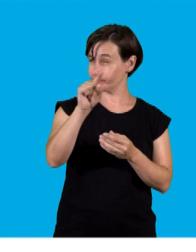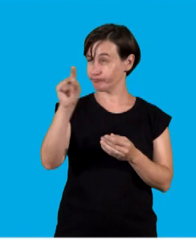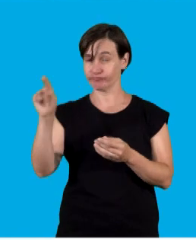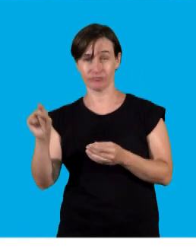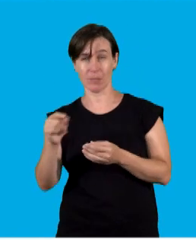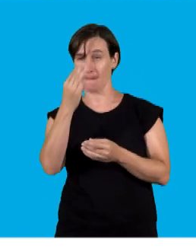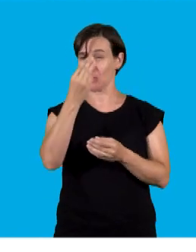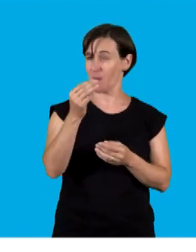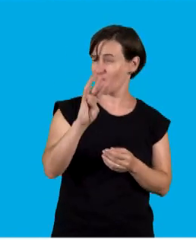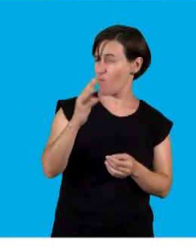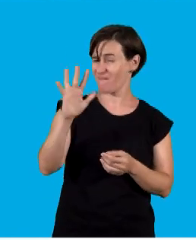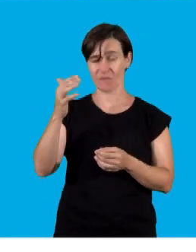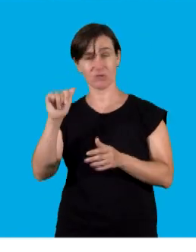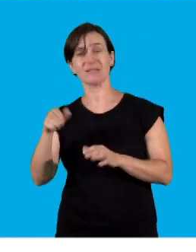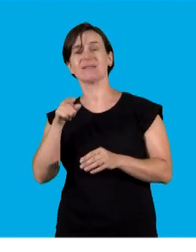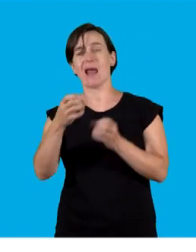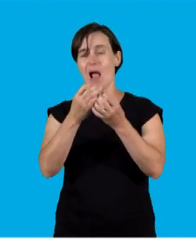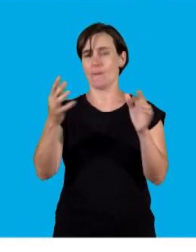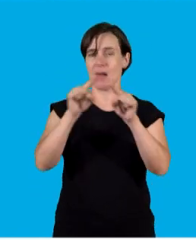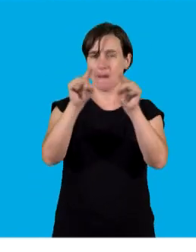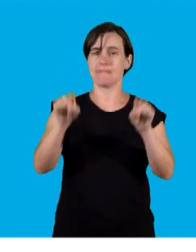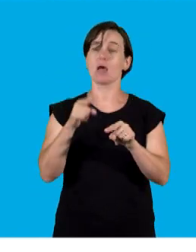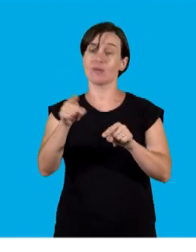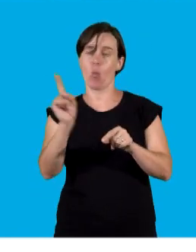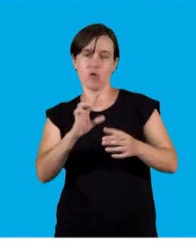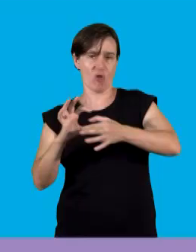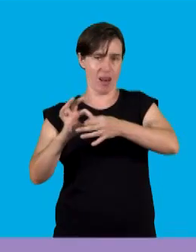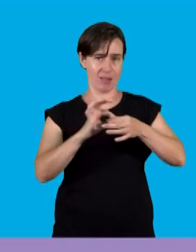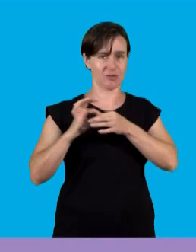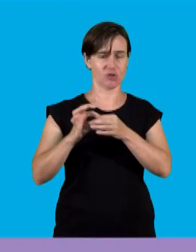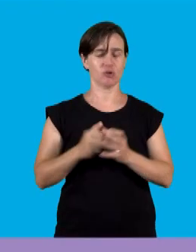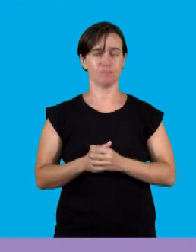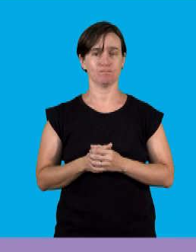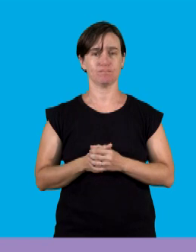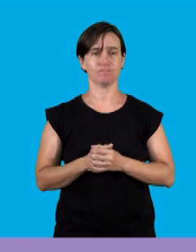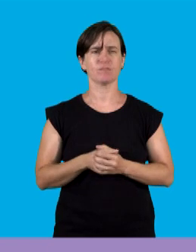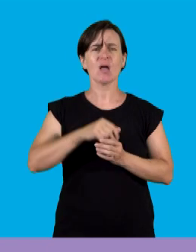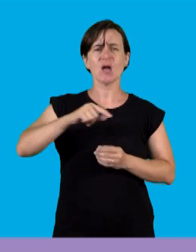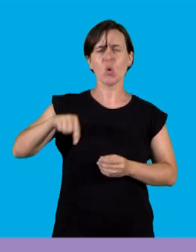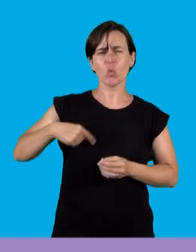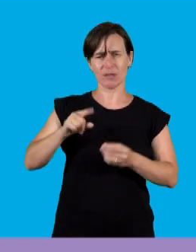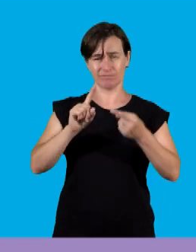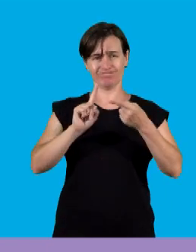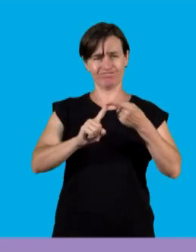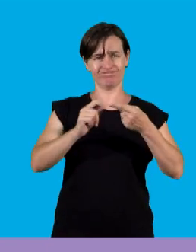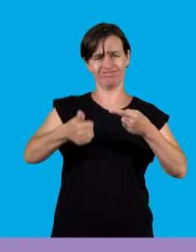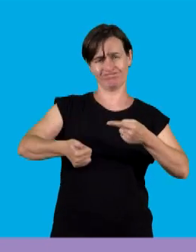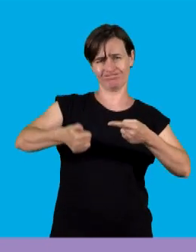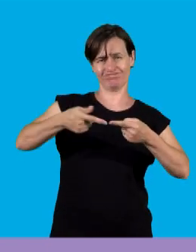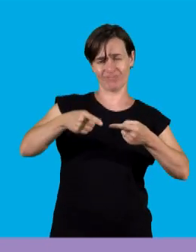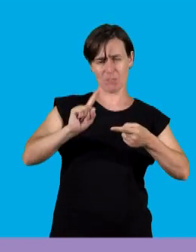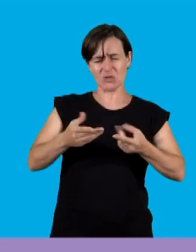and the number of blocks in that figure. How would we represent this